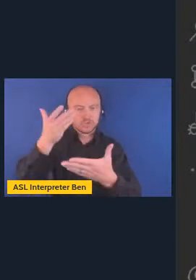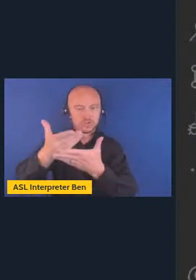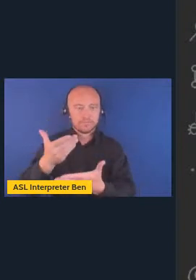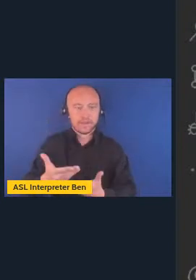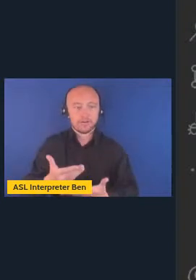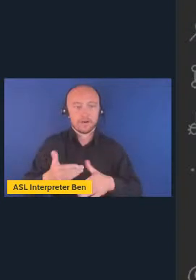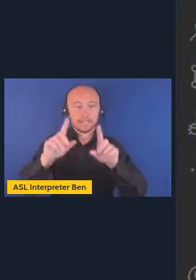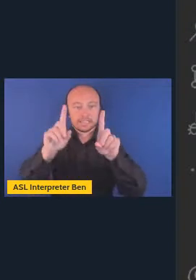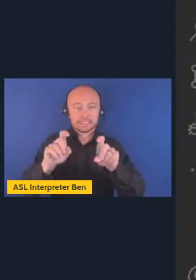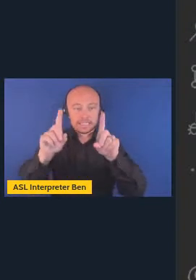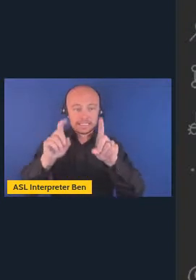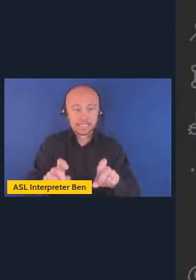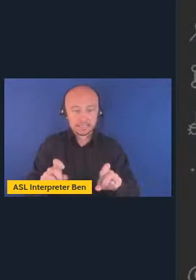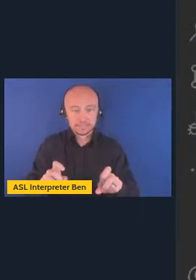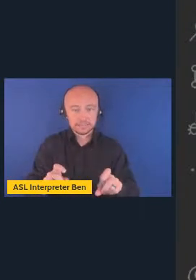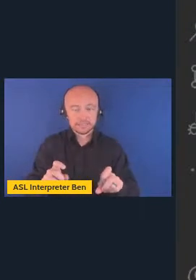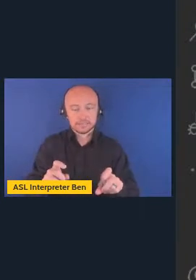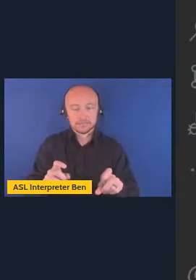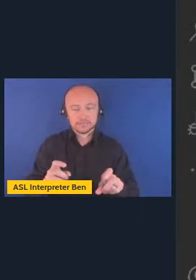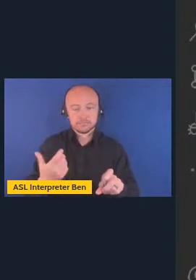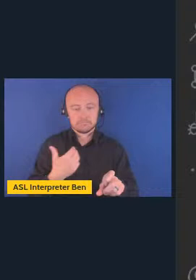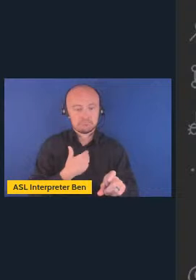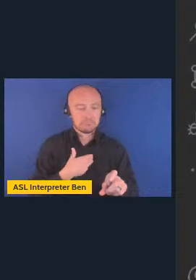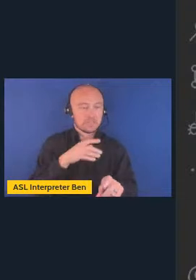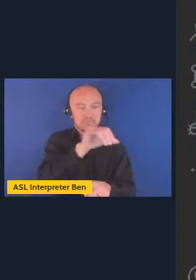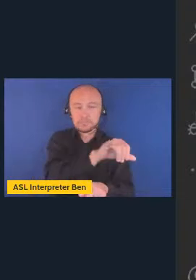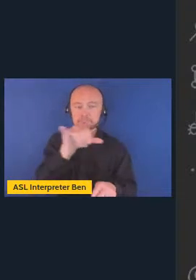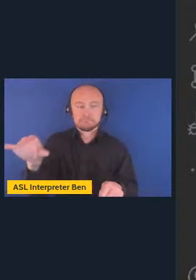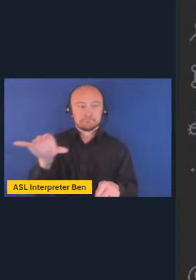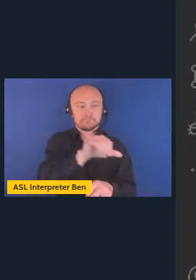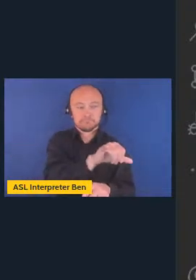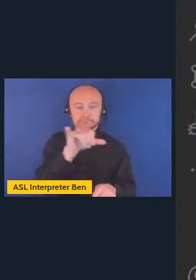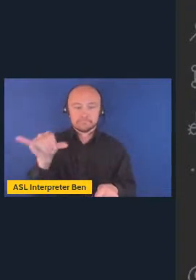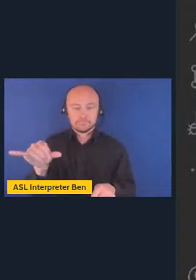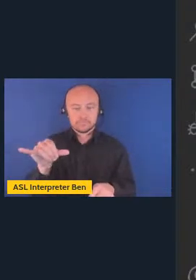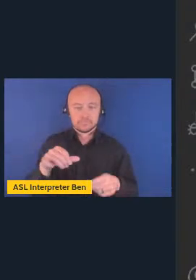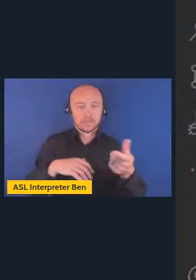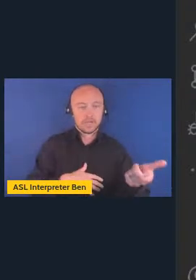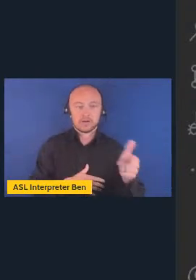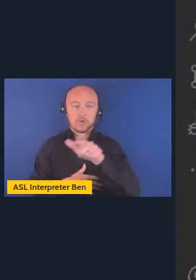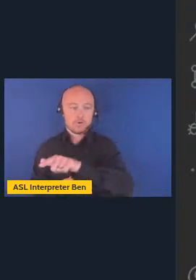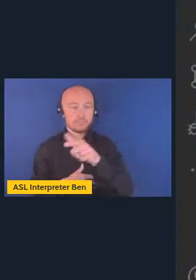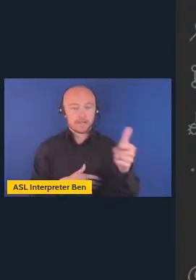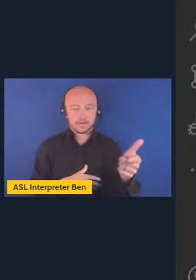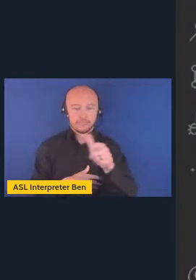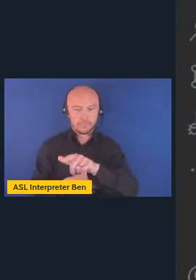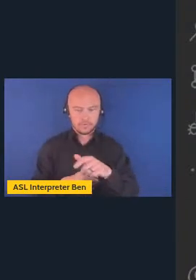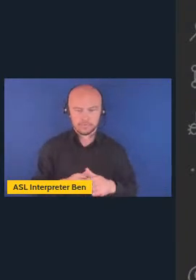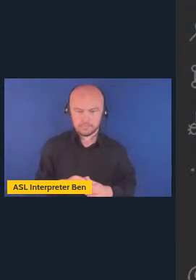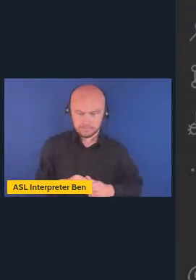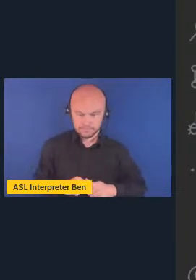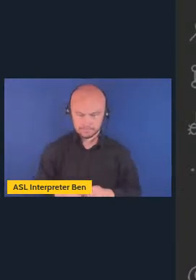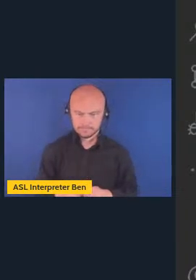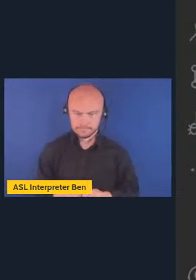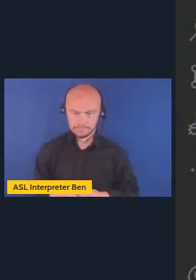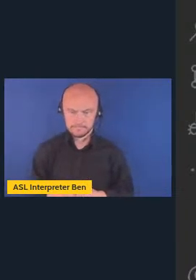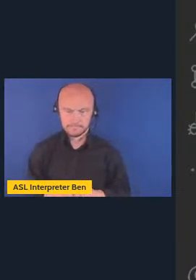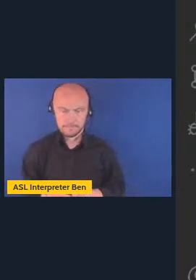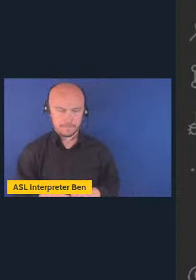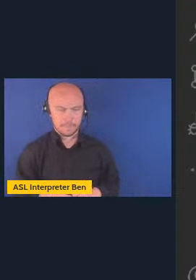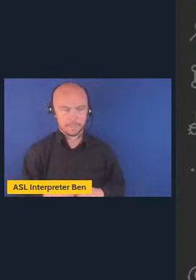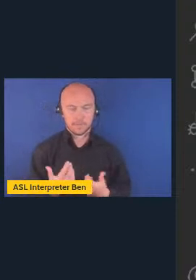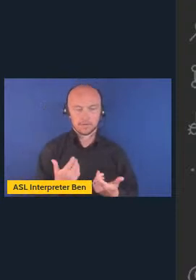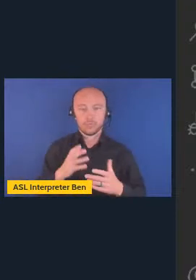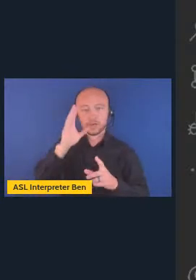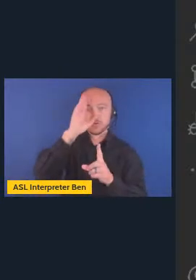test, and basically have the same result. So kind of going back to what I've done, I've created